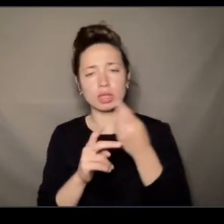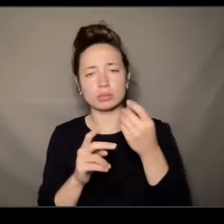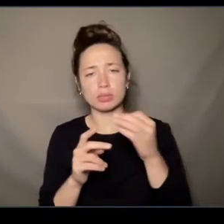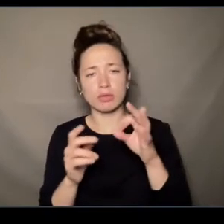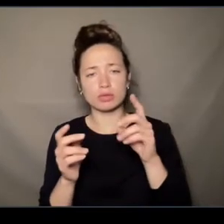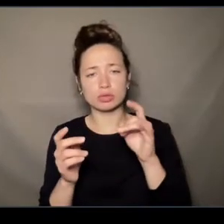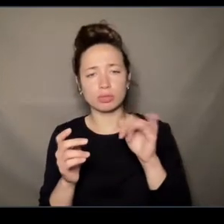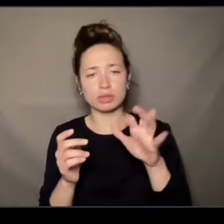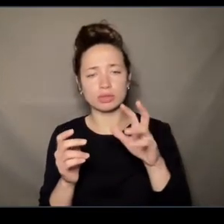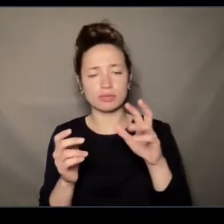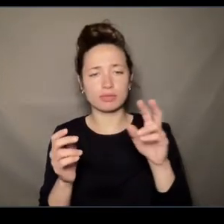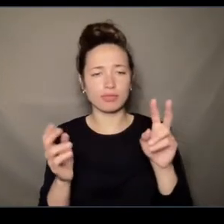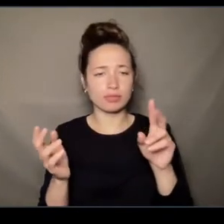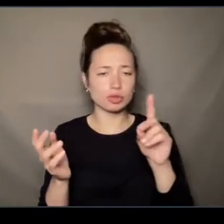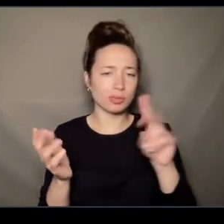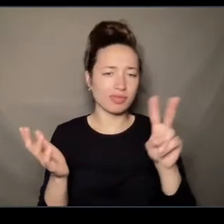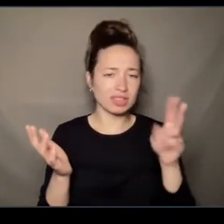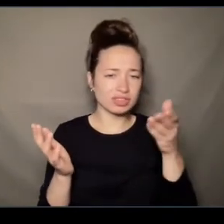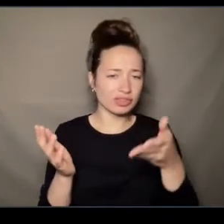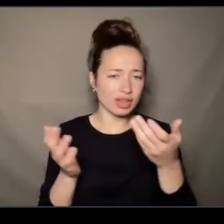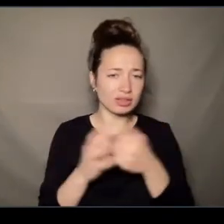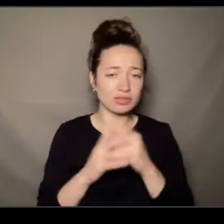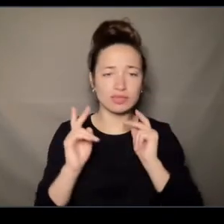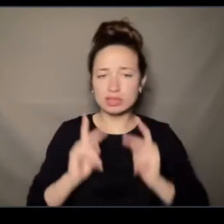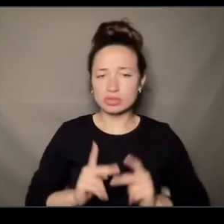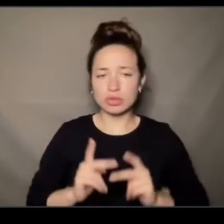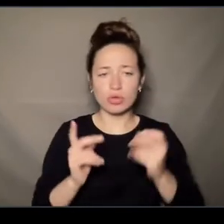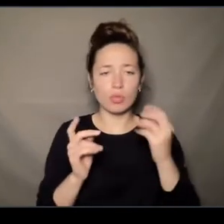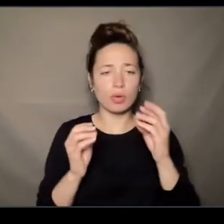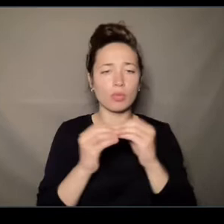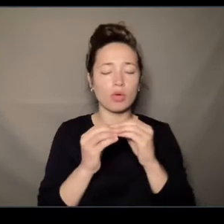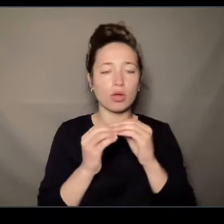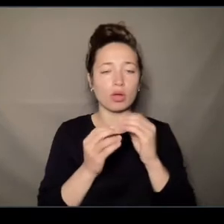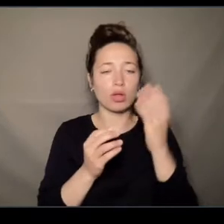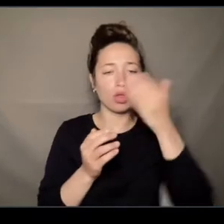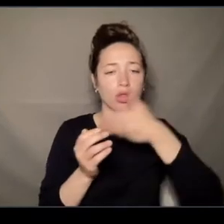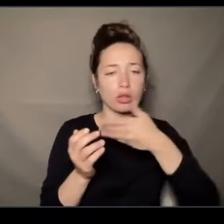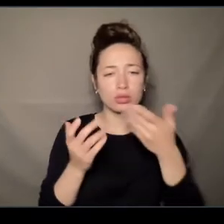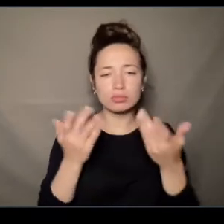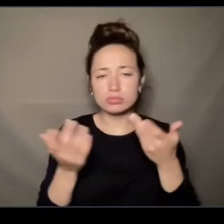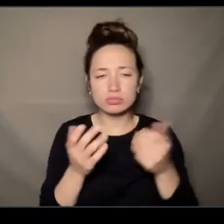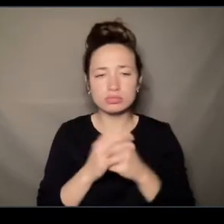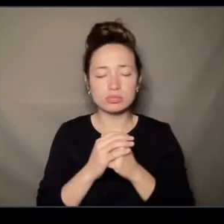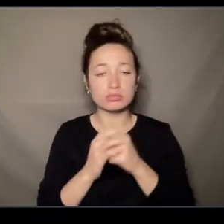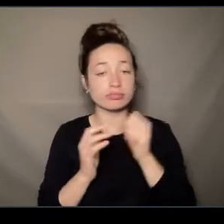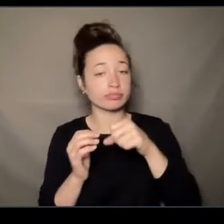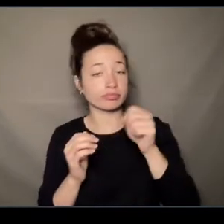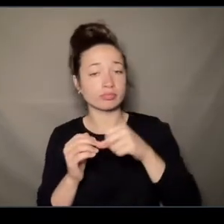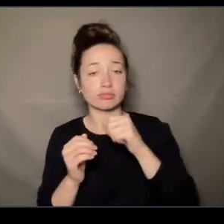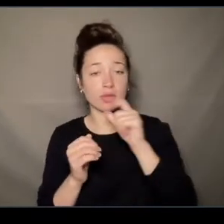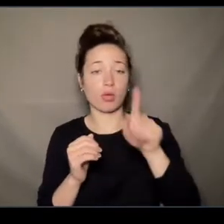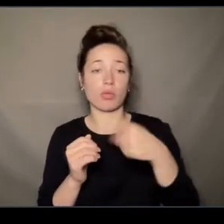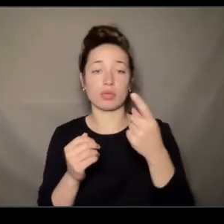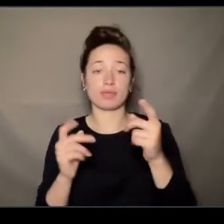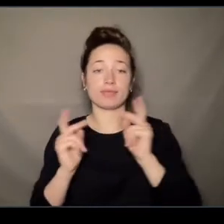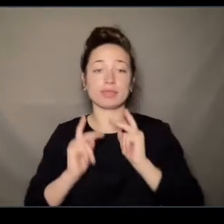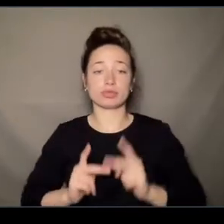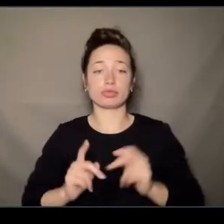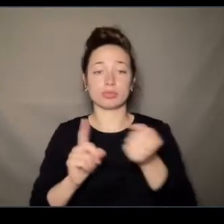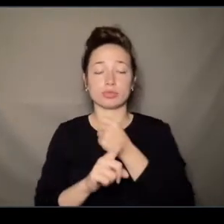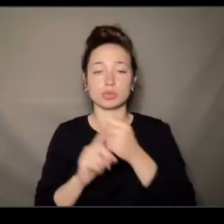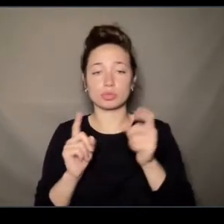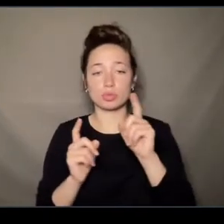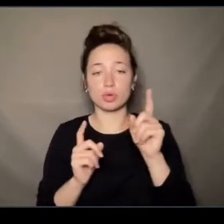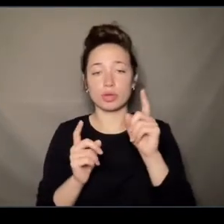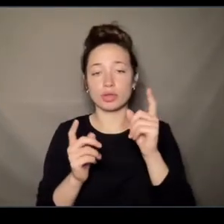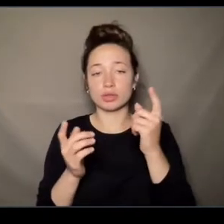of domestic violence are there? Is it just physical, or is it more subtle than that sometimes? Oh, absolutely. It's not only physical